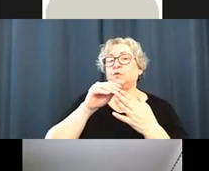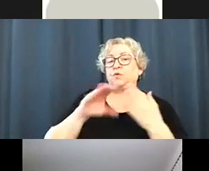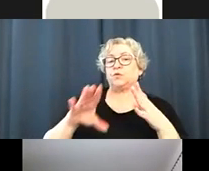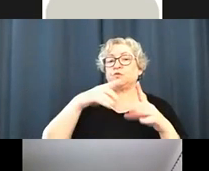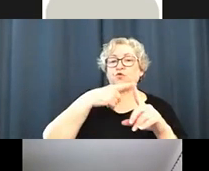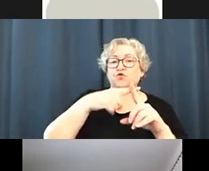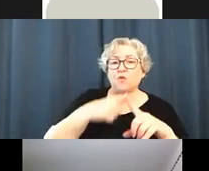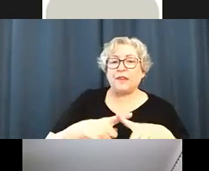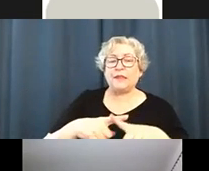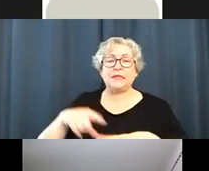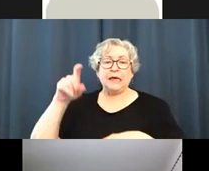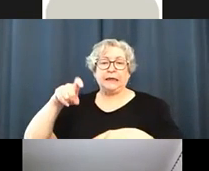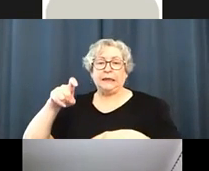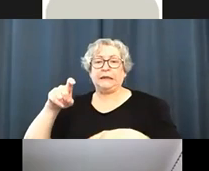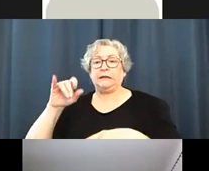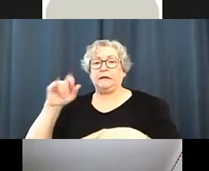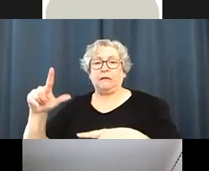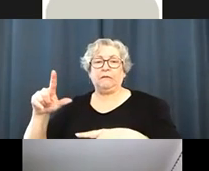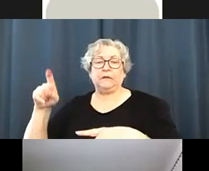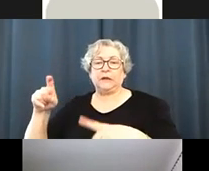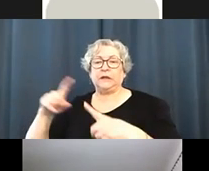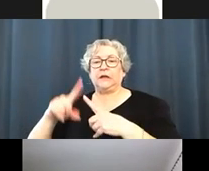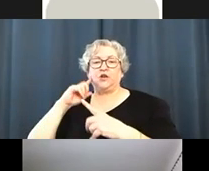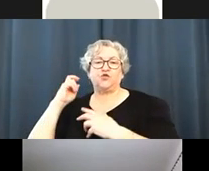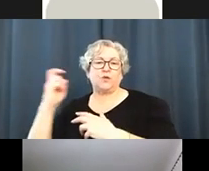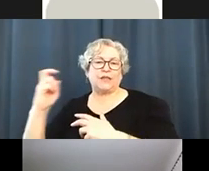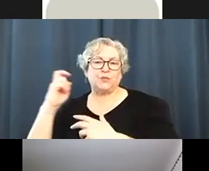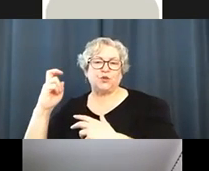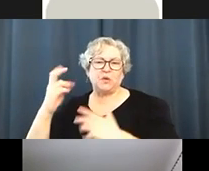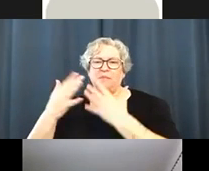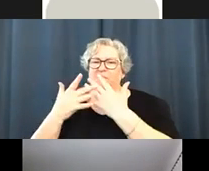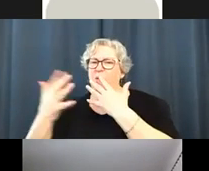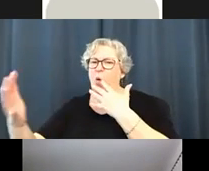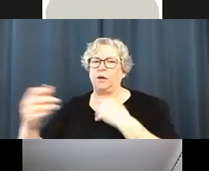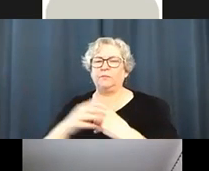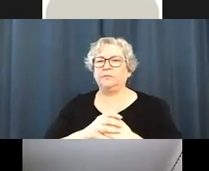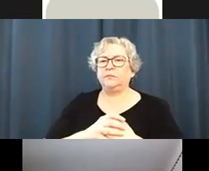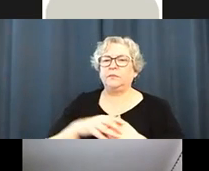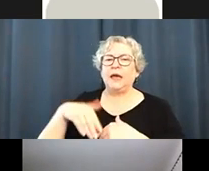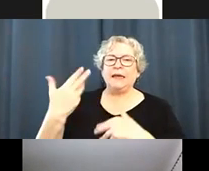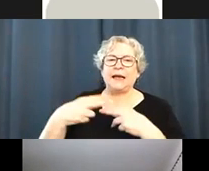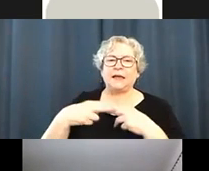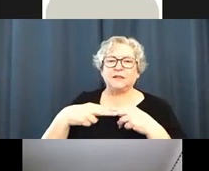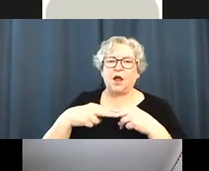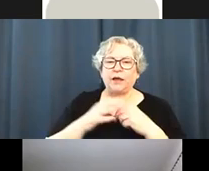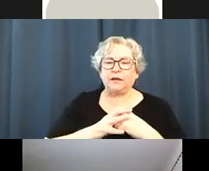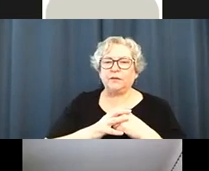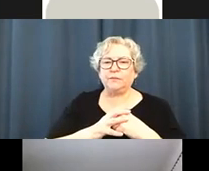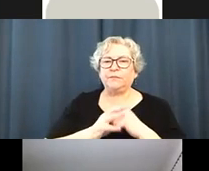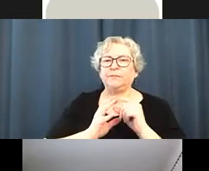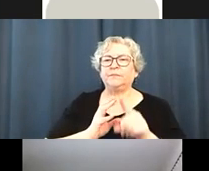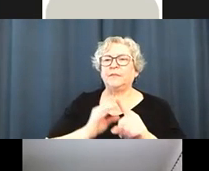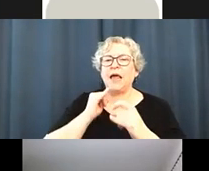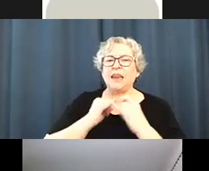living options after high school, relationships and transportation, and much, much more. Next slide. Fabulous. So this is our